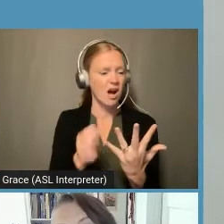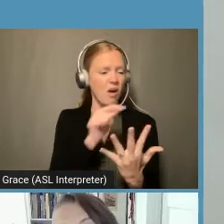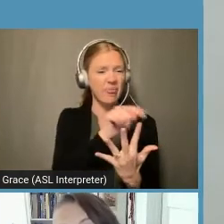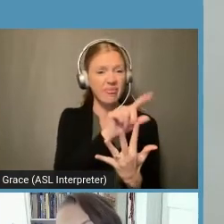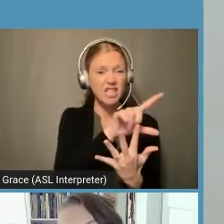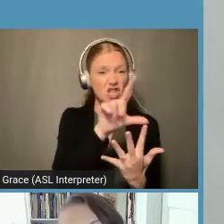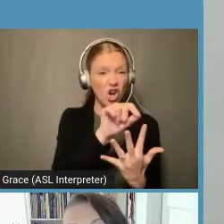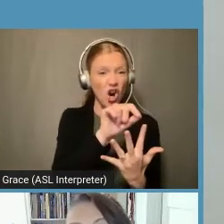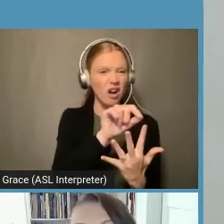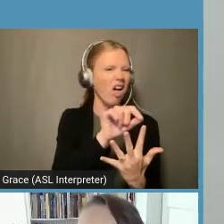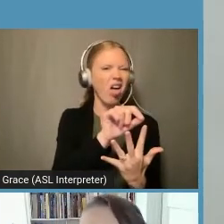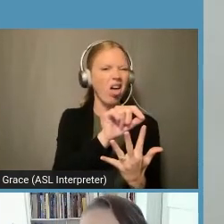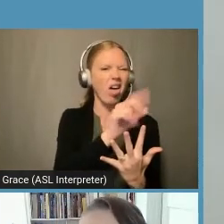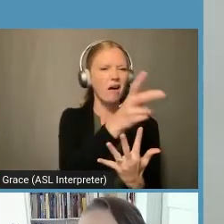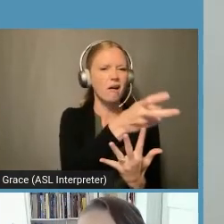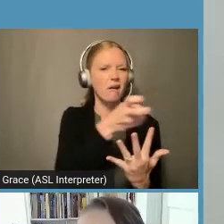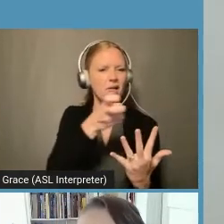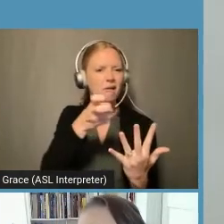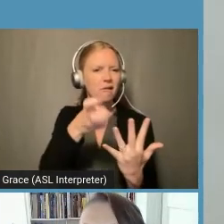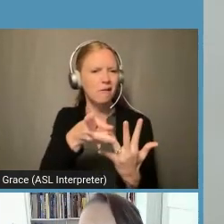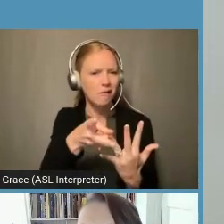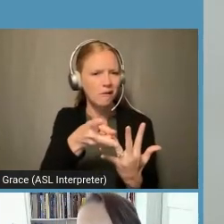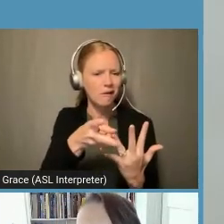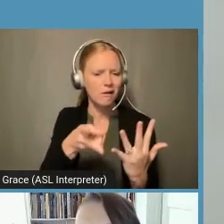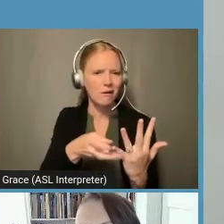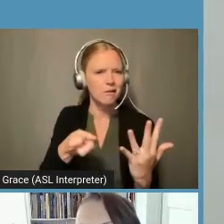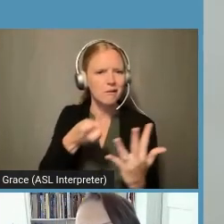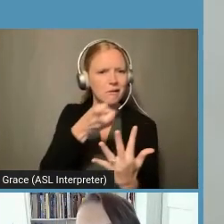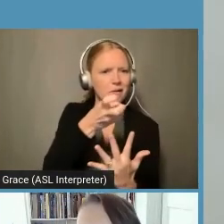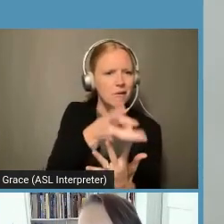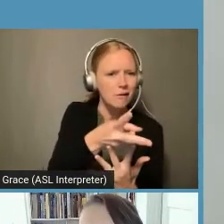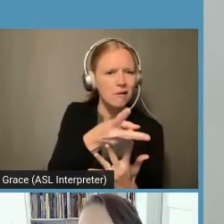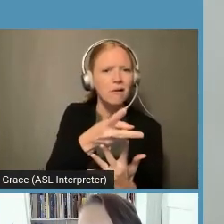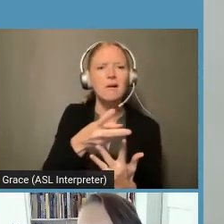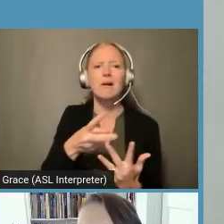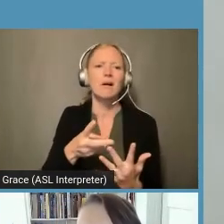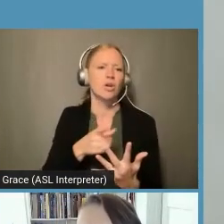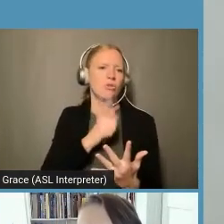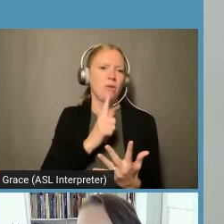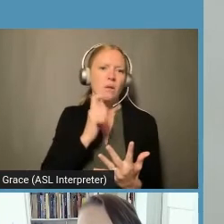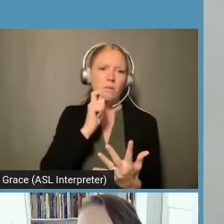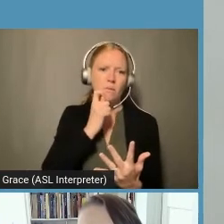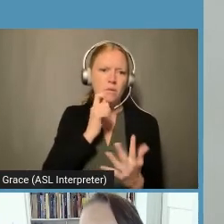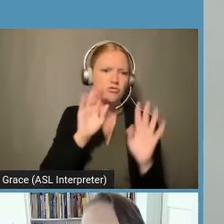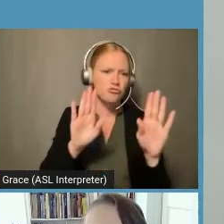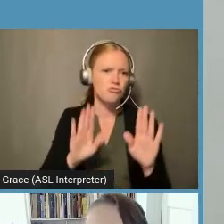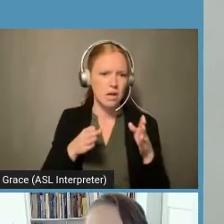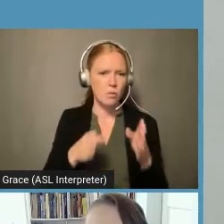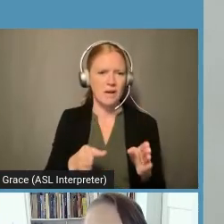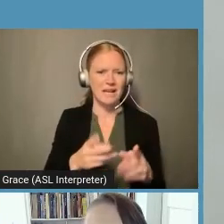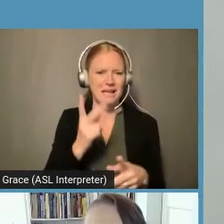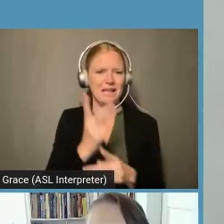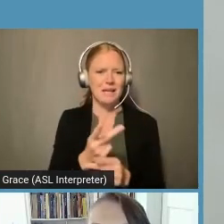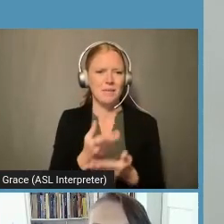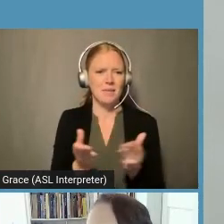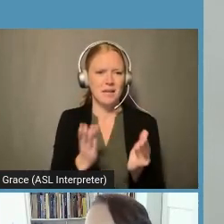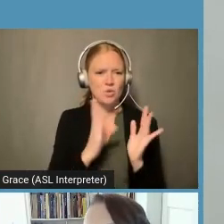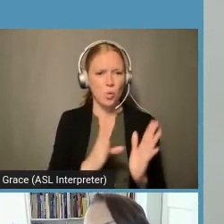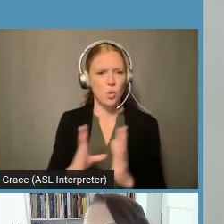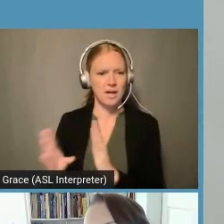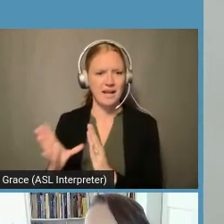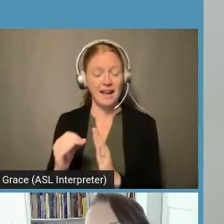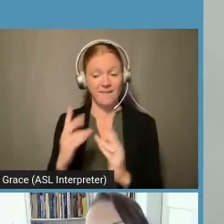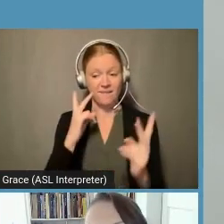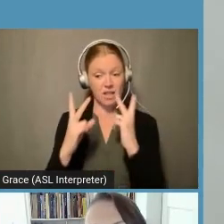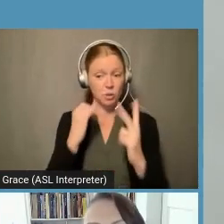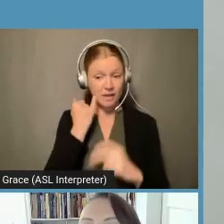can reorganize them to reprioritize them. And it's a really great way to keep things organized and visual if you're